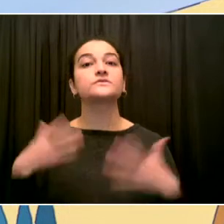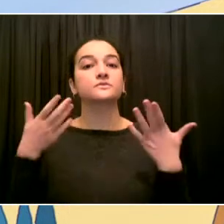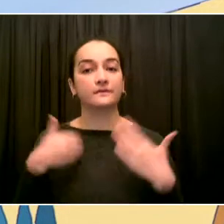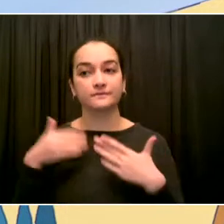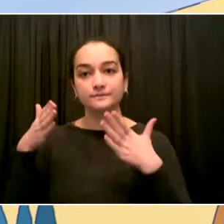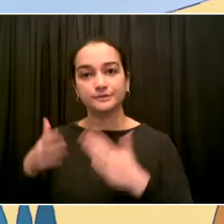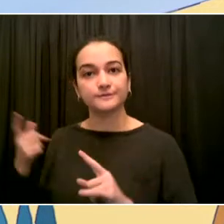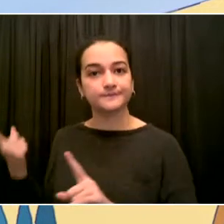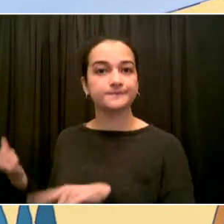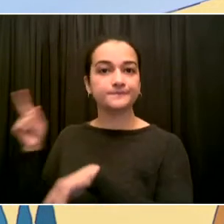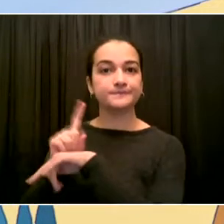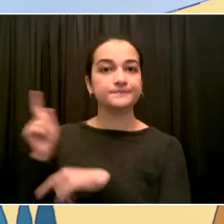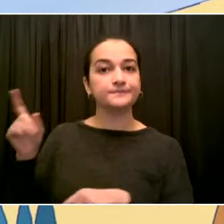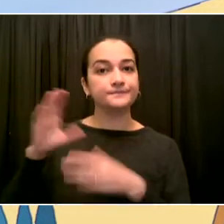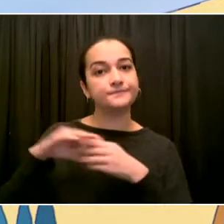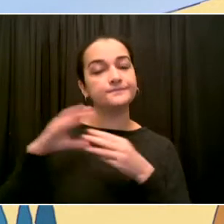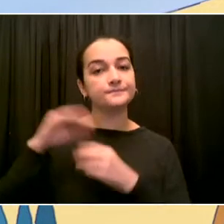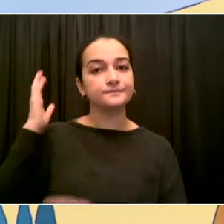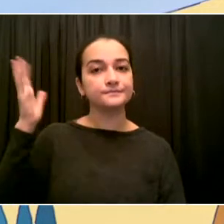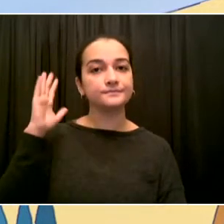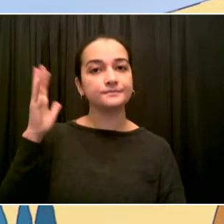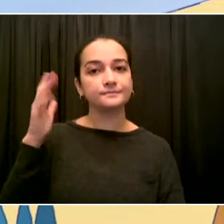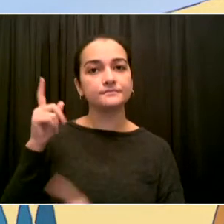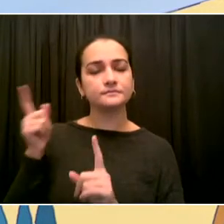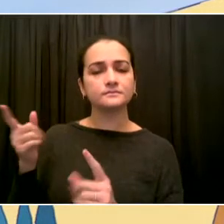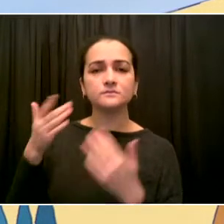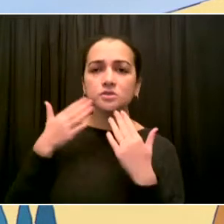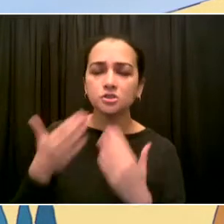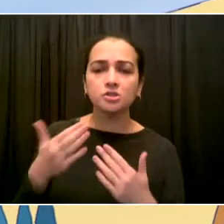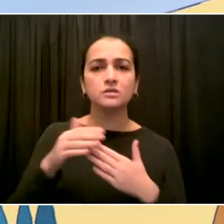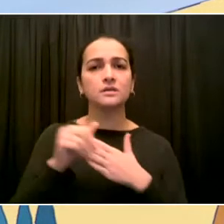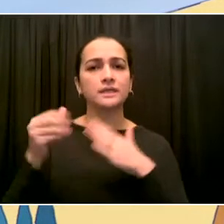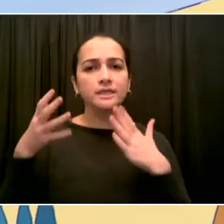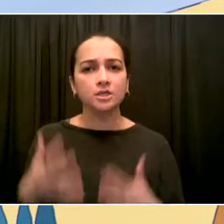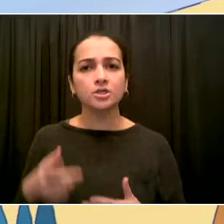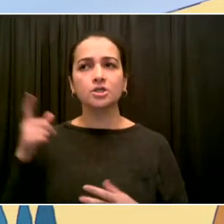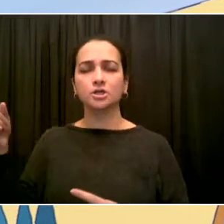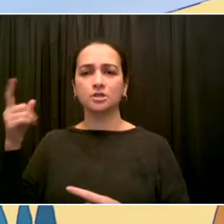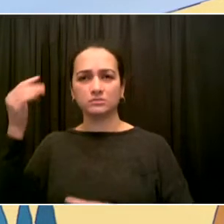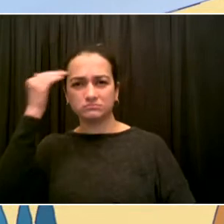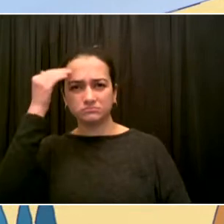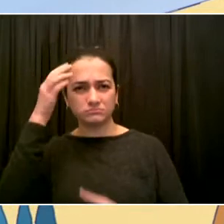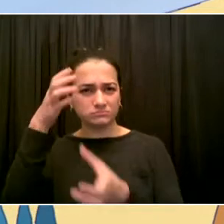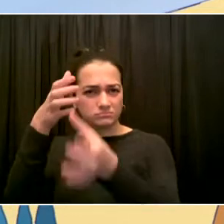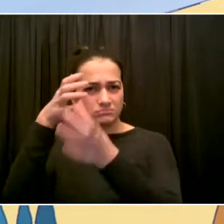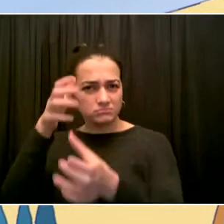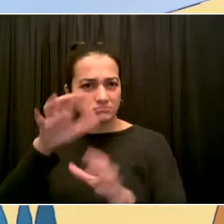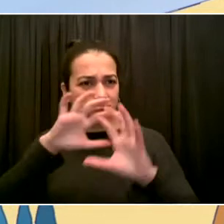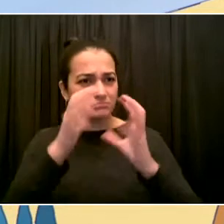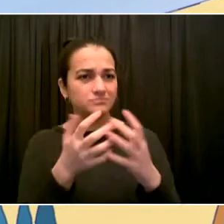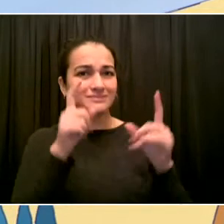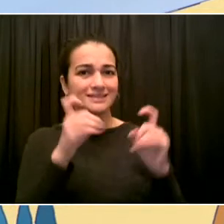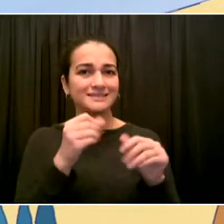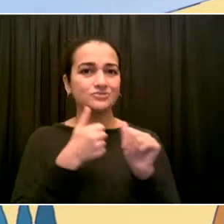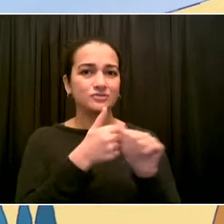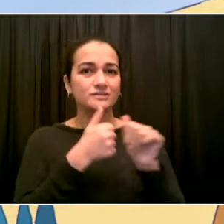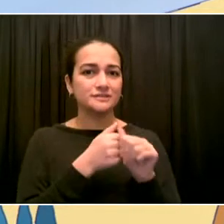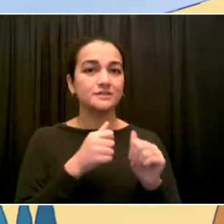Test and Trace Corps from the beginning and created the strongest Test and Trace Corps in America. My pleasure to introduce Dr. Ted Long.